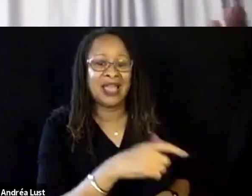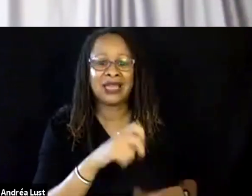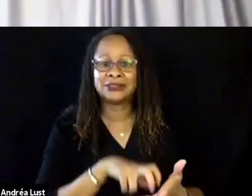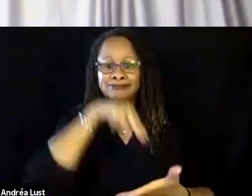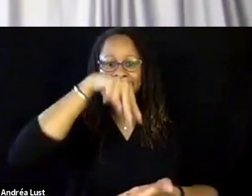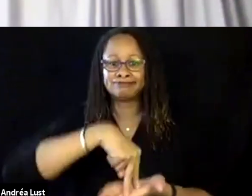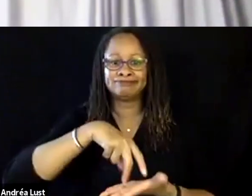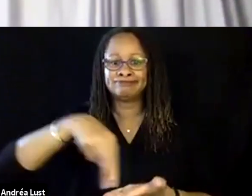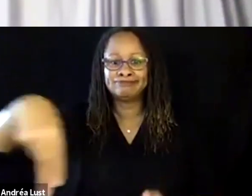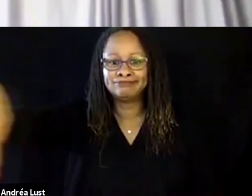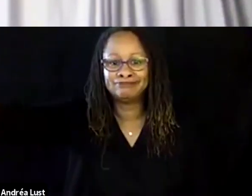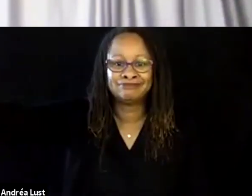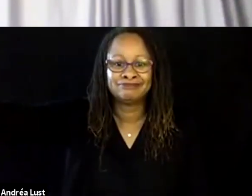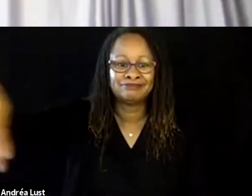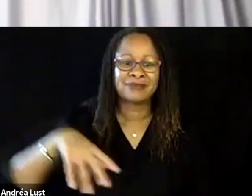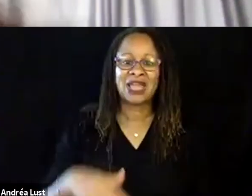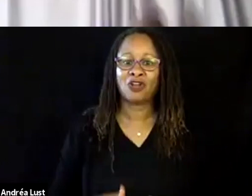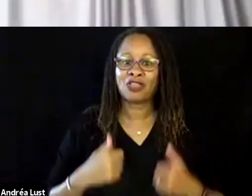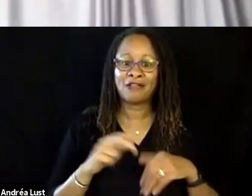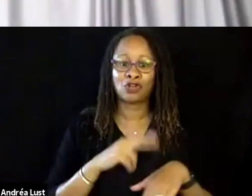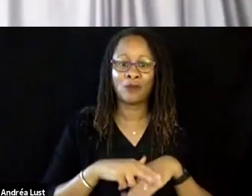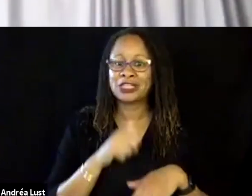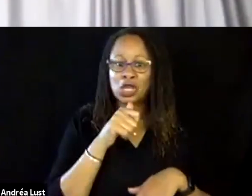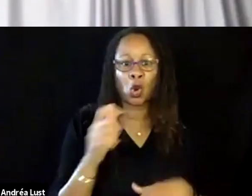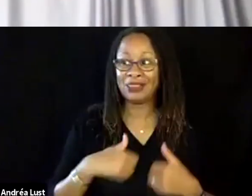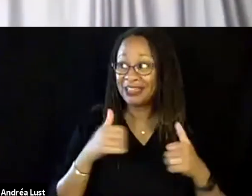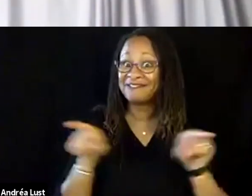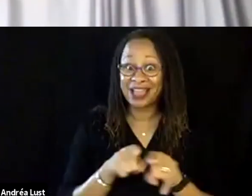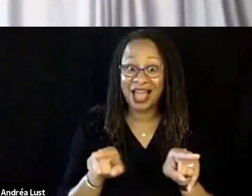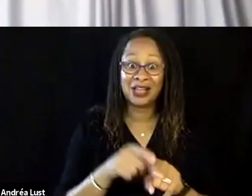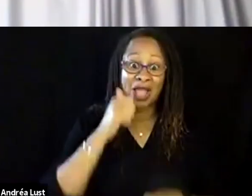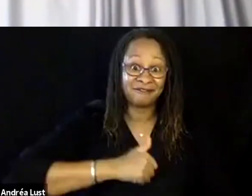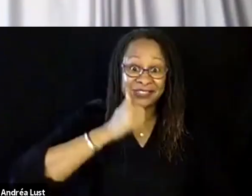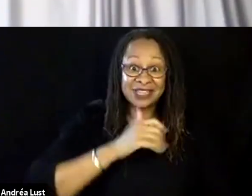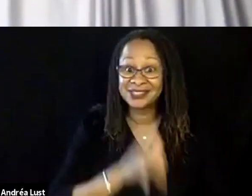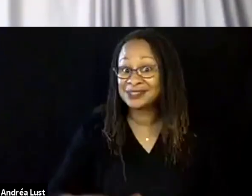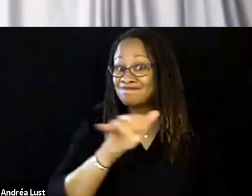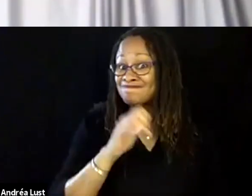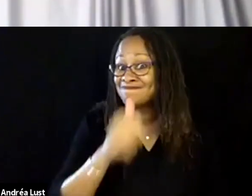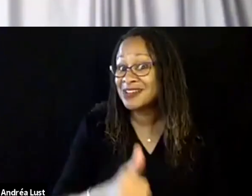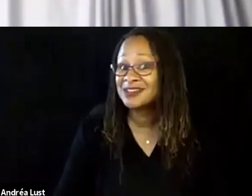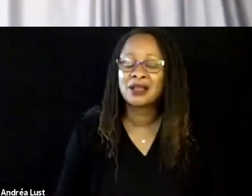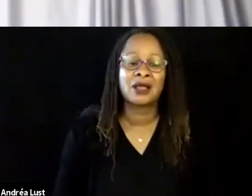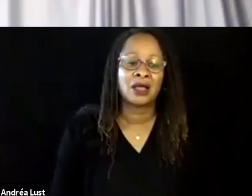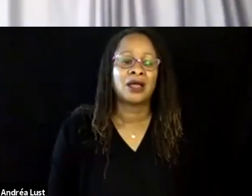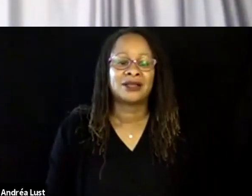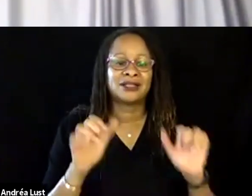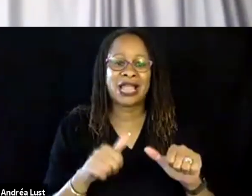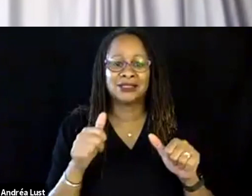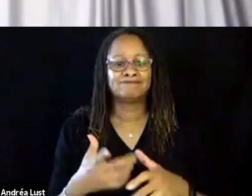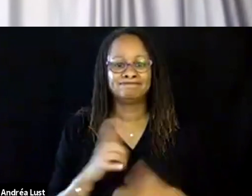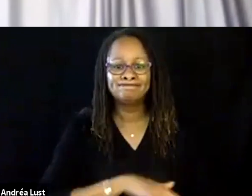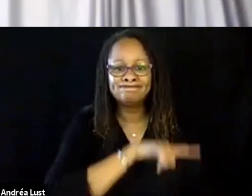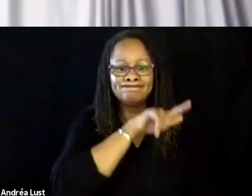all of a sudden walking now and they live their life? They don't live their life like I do. And so, yes, I hopped on a plane and said, you know what,